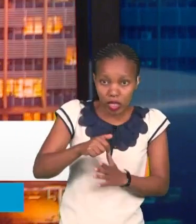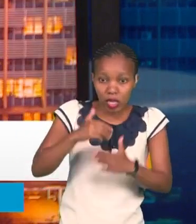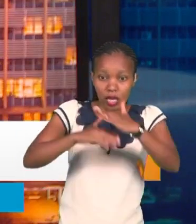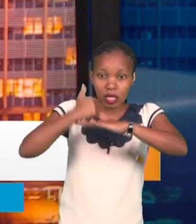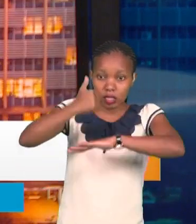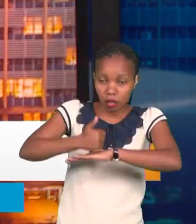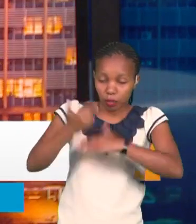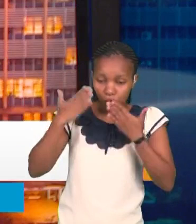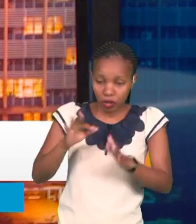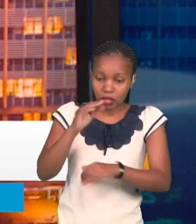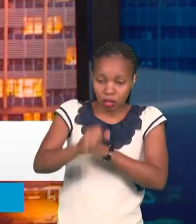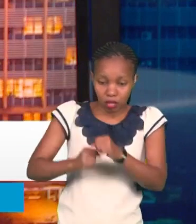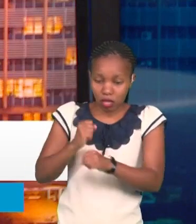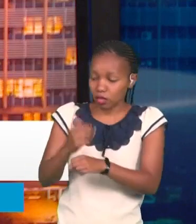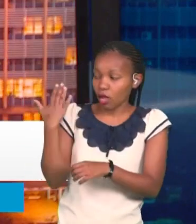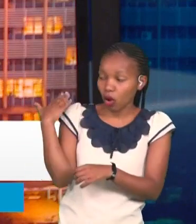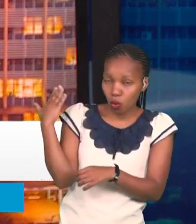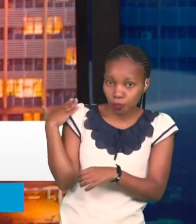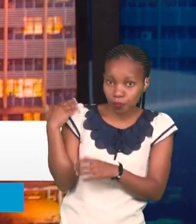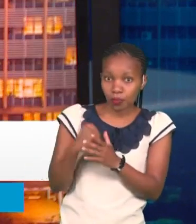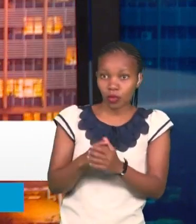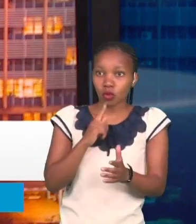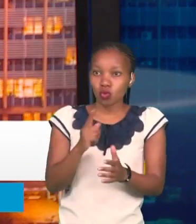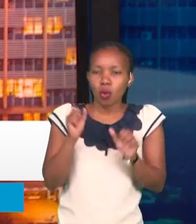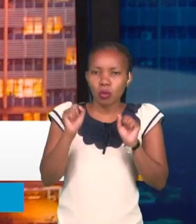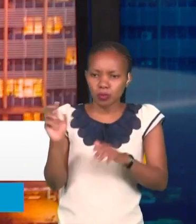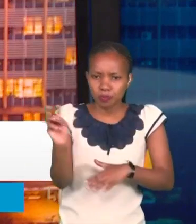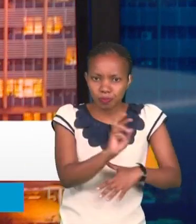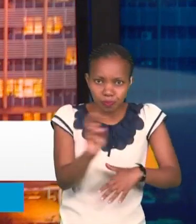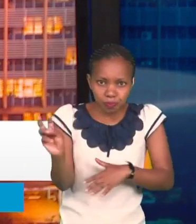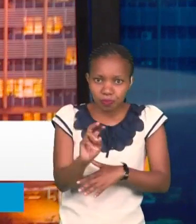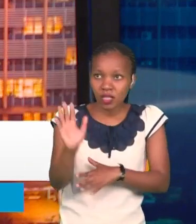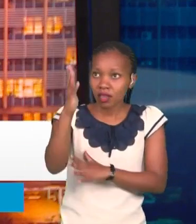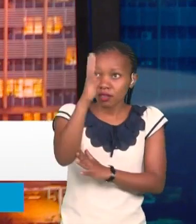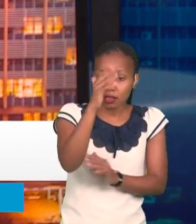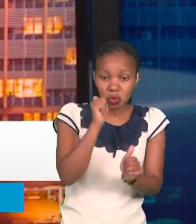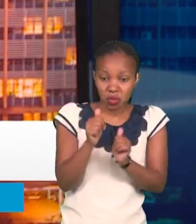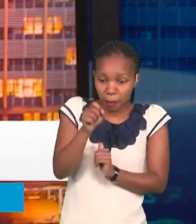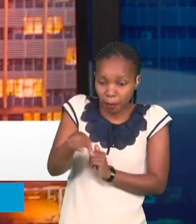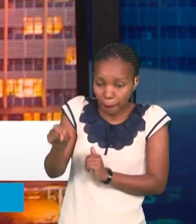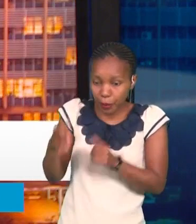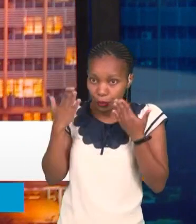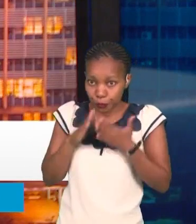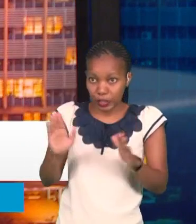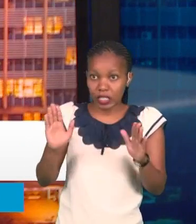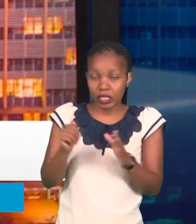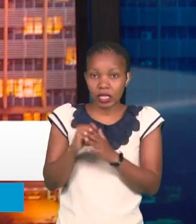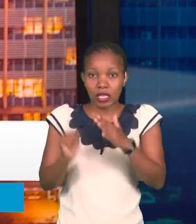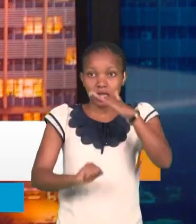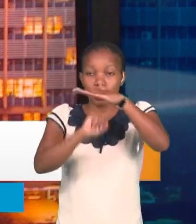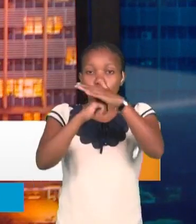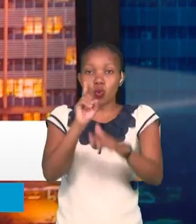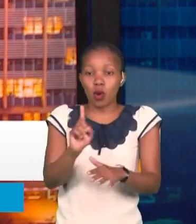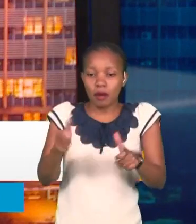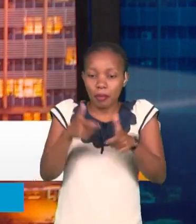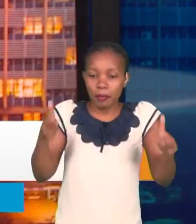established 3 years ago, so that we can be able to really keep a track of every tree that was planted. And in support of the big four, one of the big